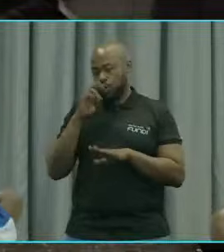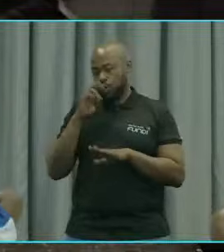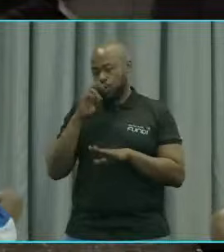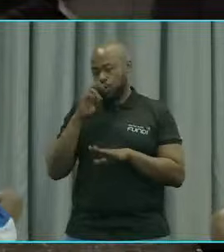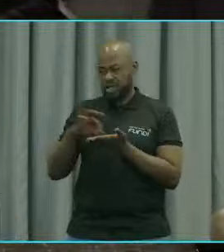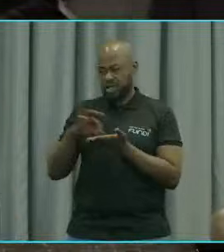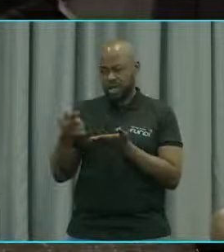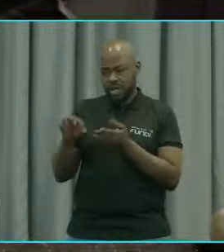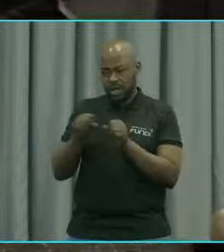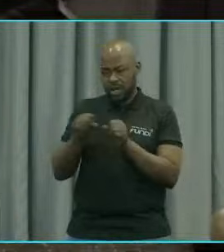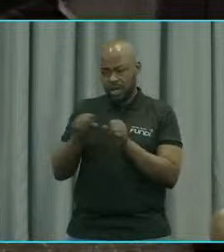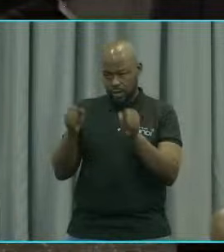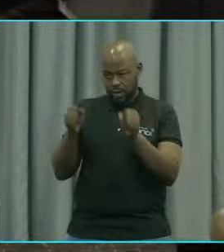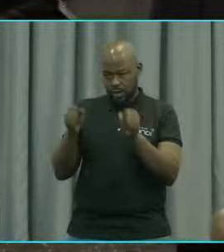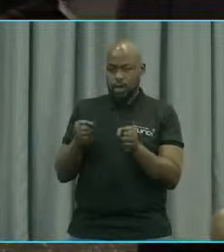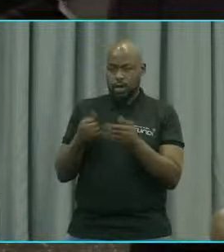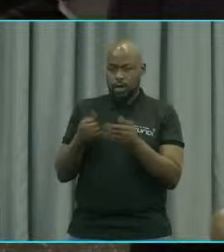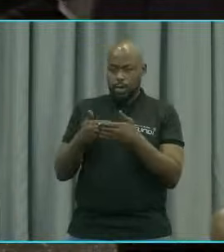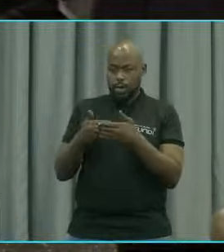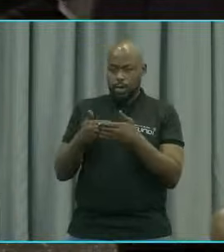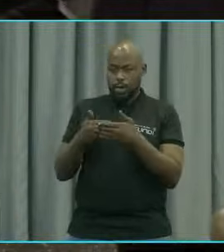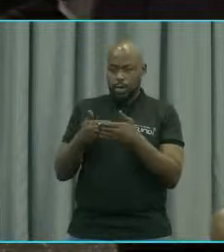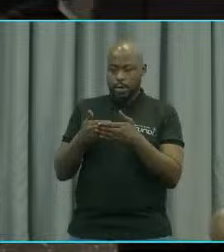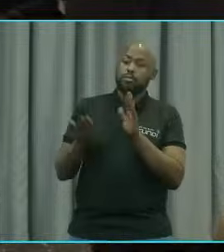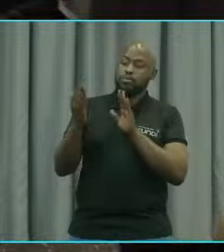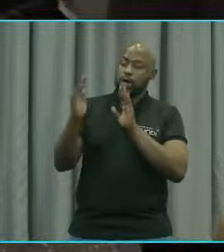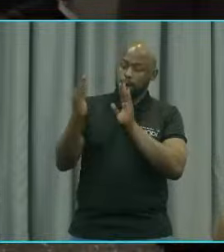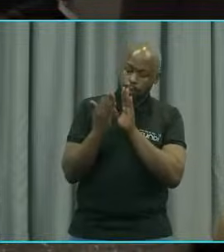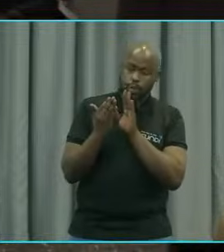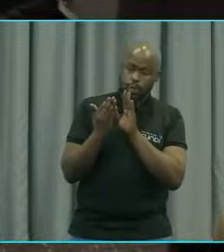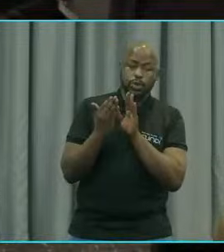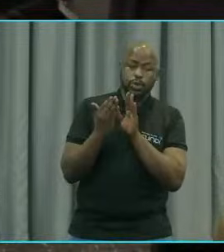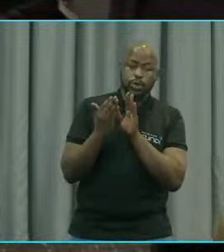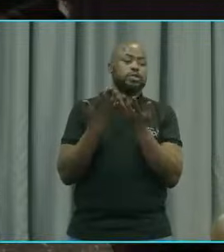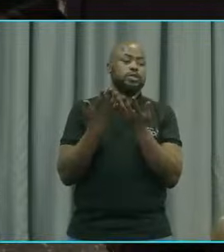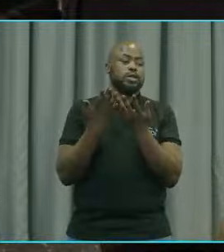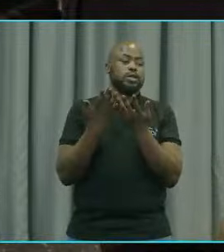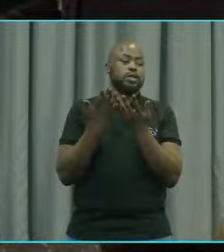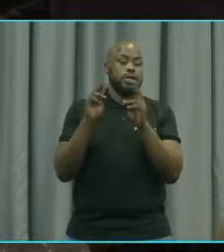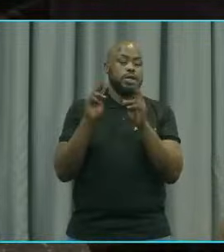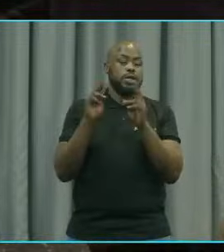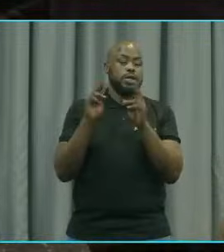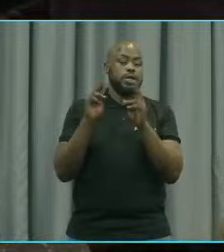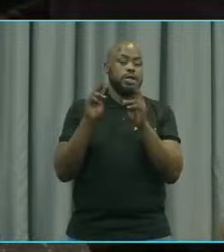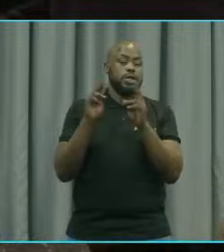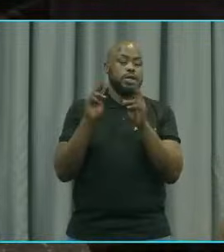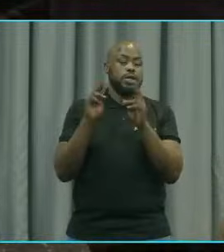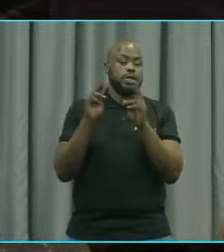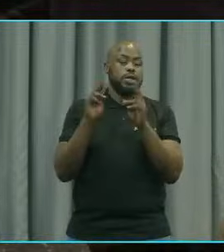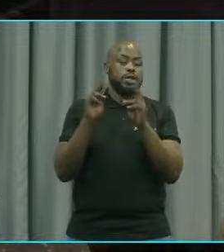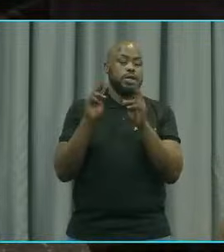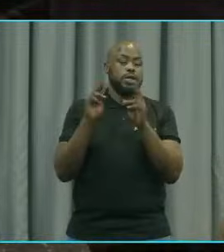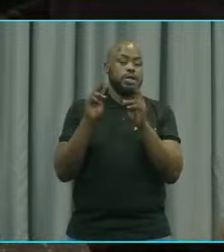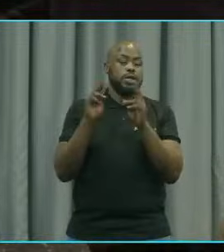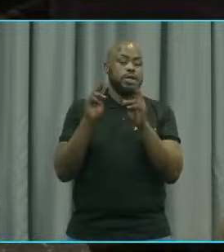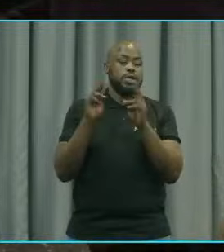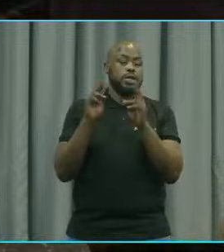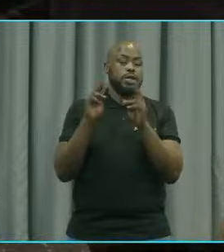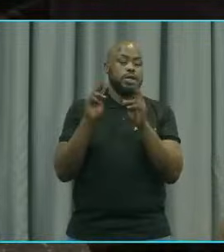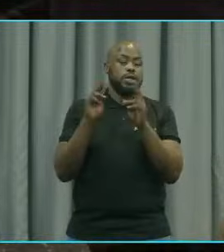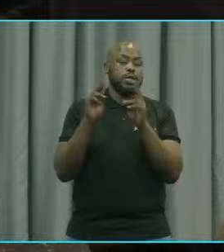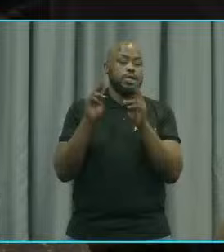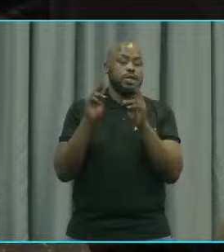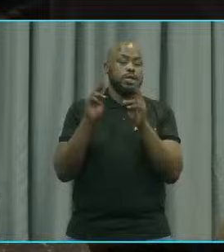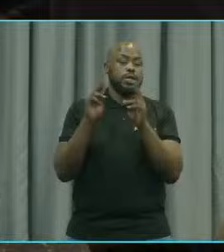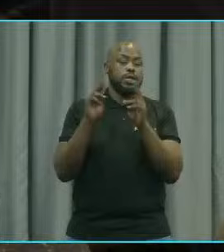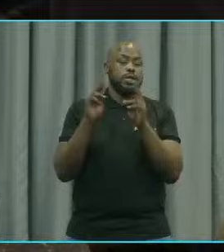system ourselves before we can actually approach the Treasury Department in that regard. And they say the same thing over and over. They give us a